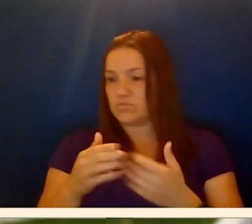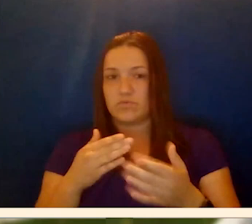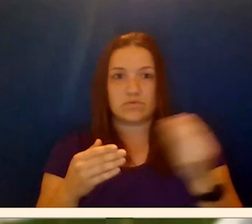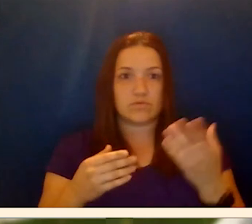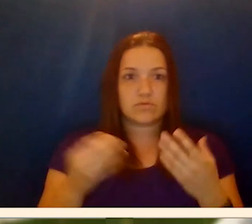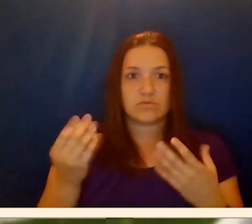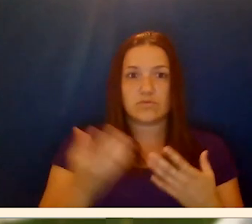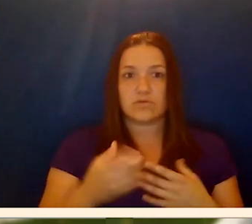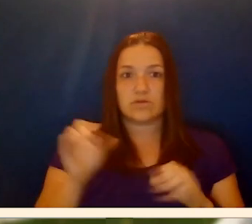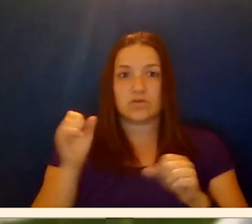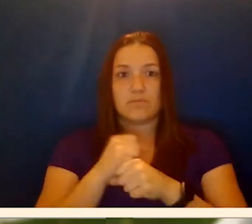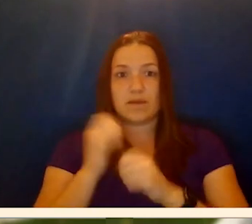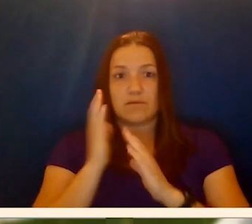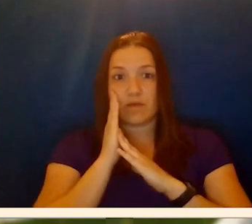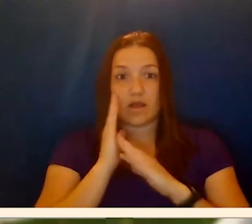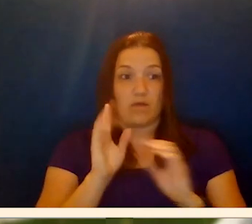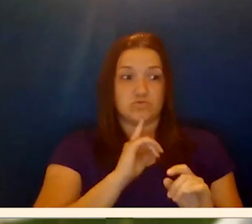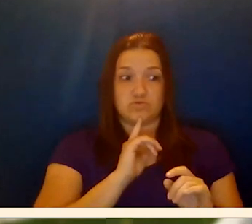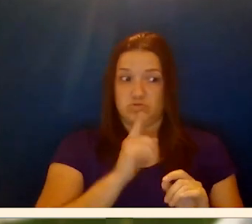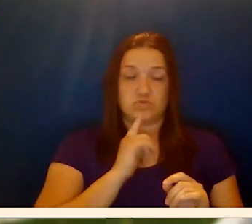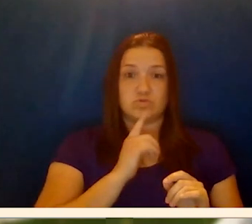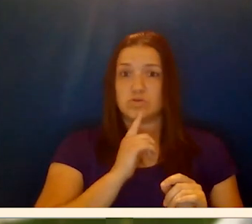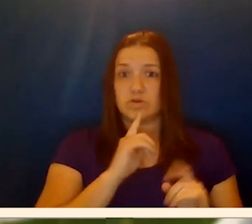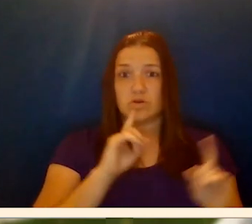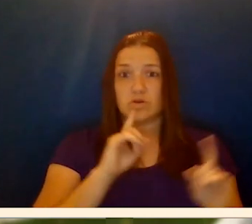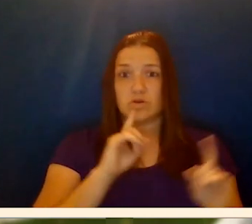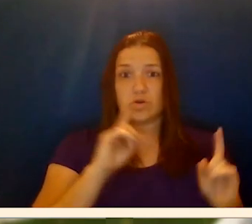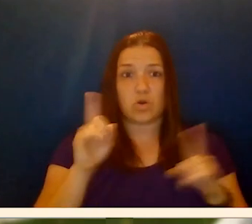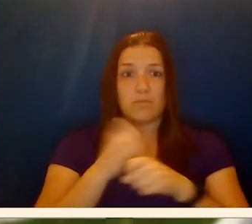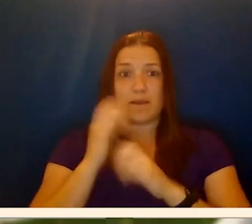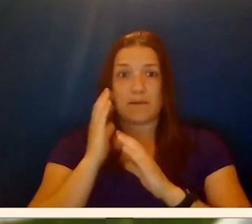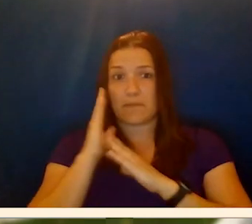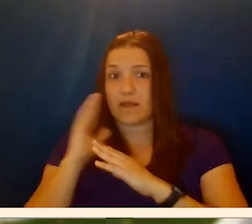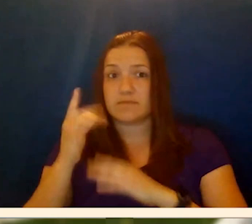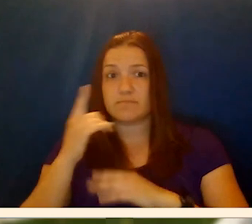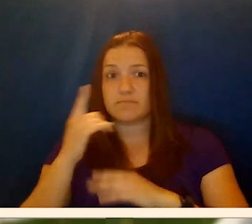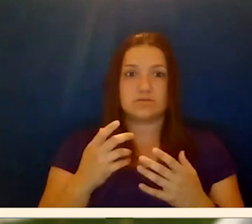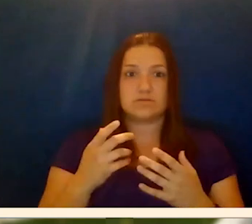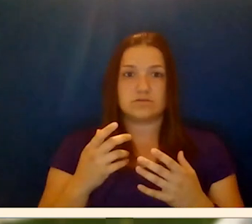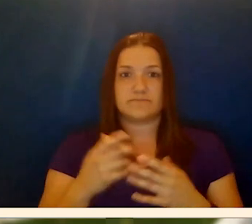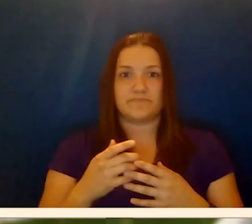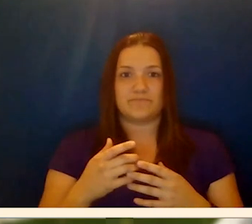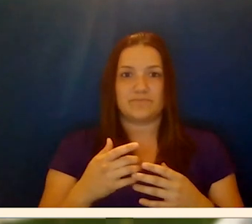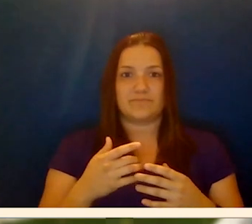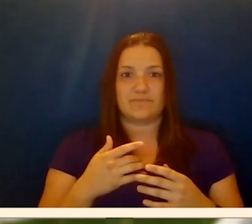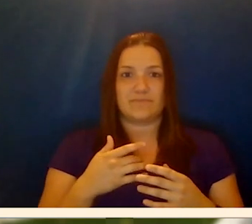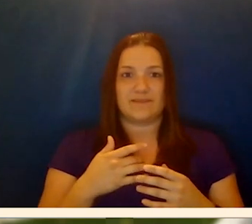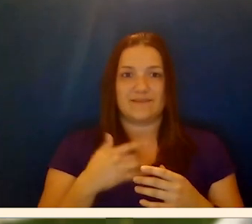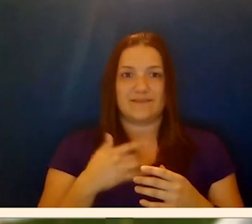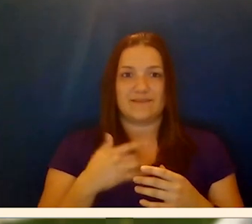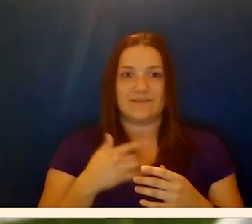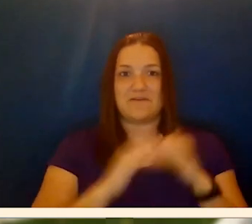said, could you go make some beds? I was very happy to go make some beds Right. just because it's such a, And you feel comfortable doing